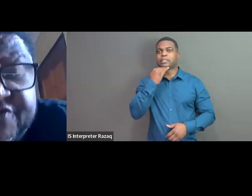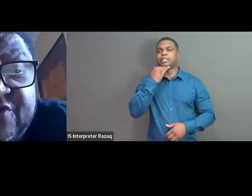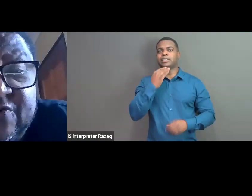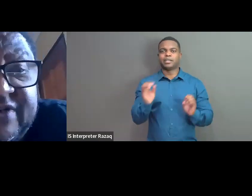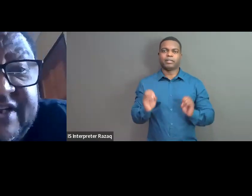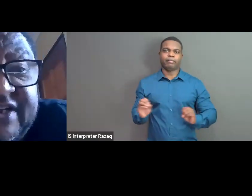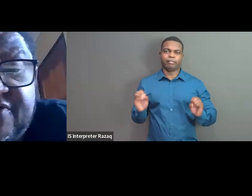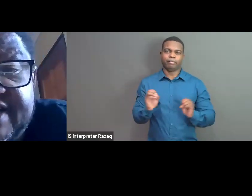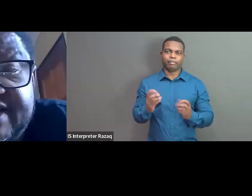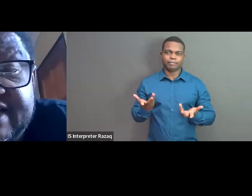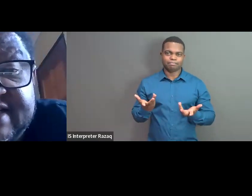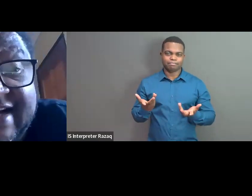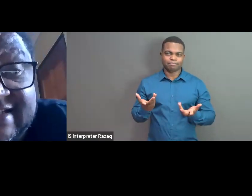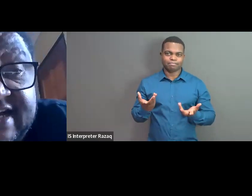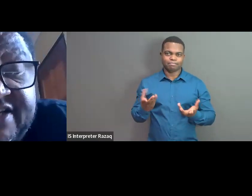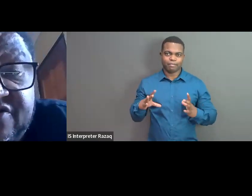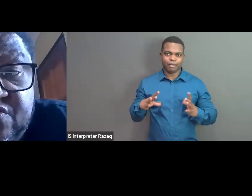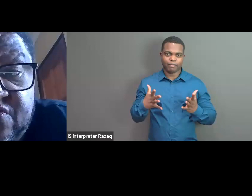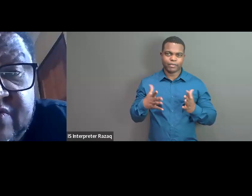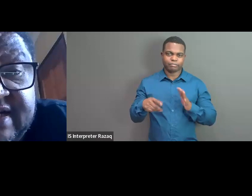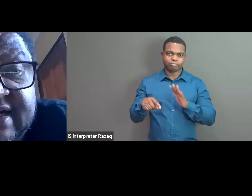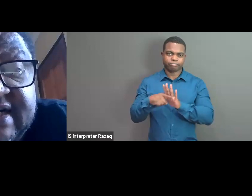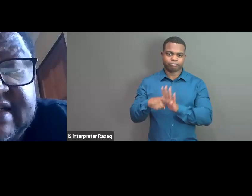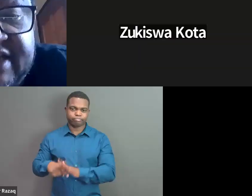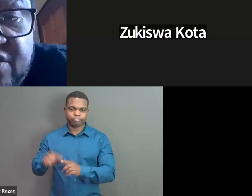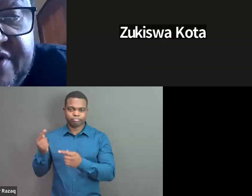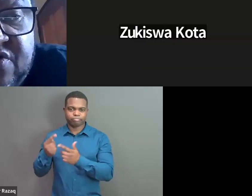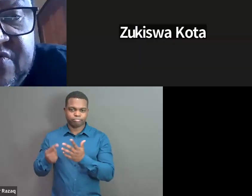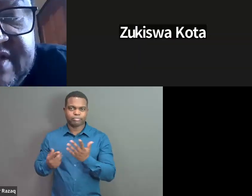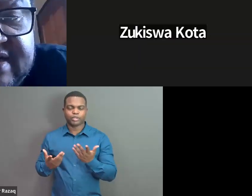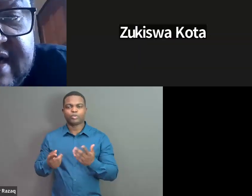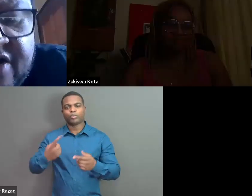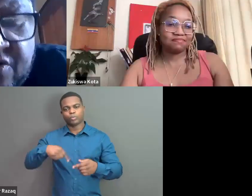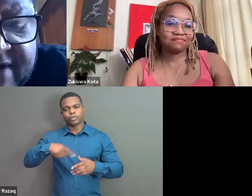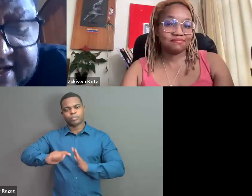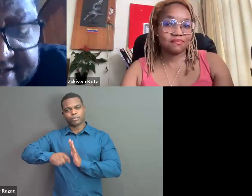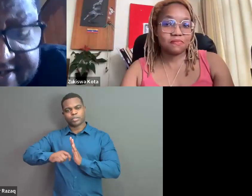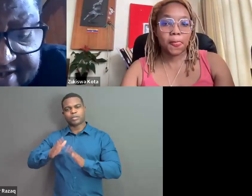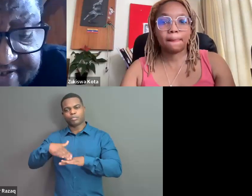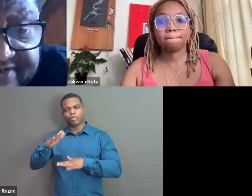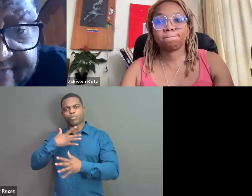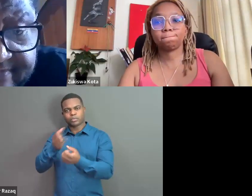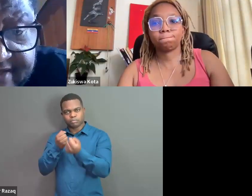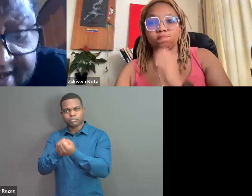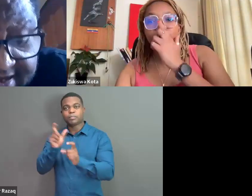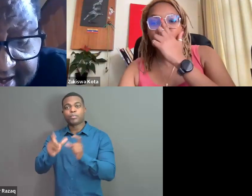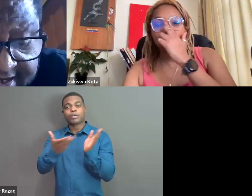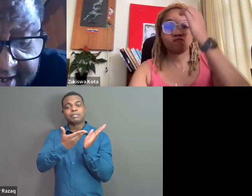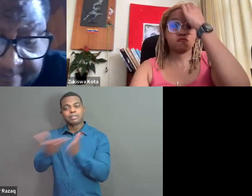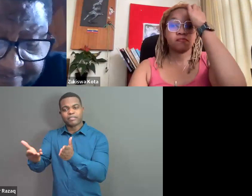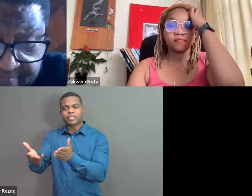And so this project is intending to deal with those anomalies.